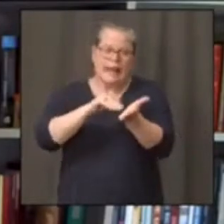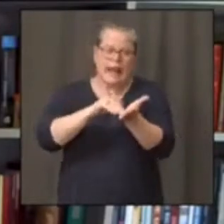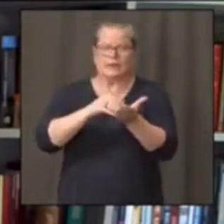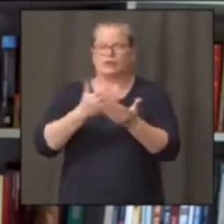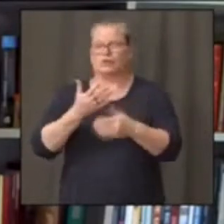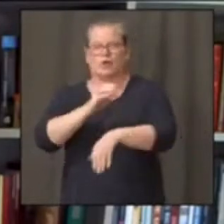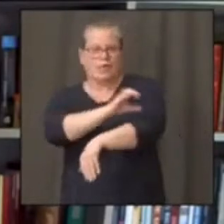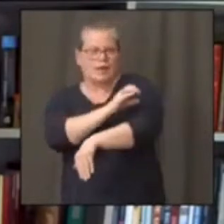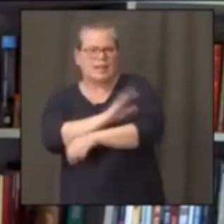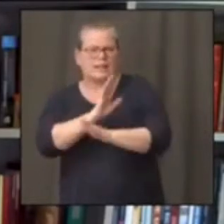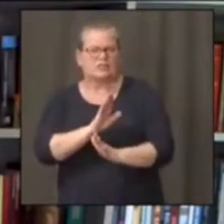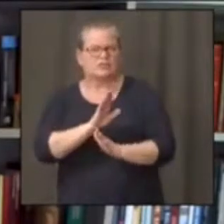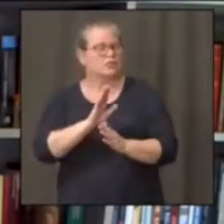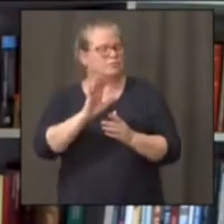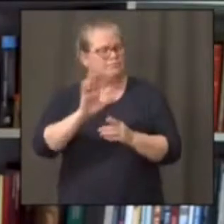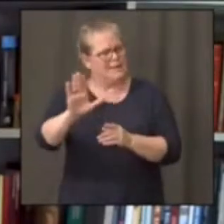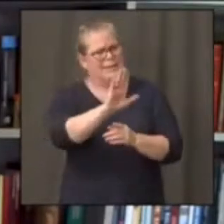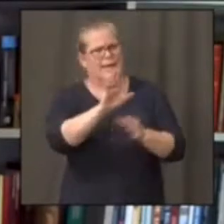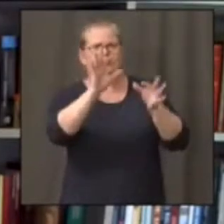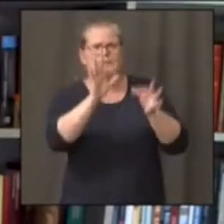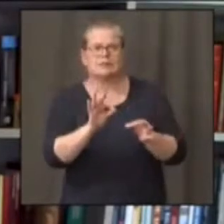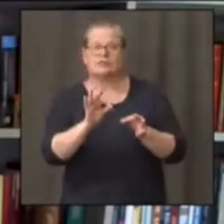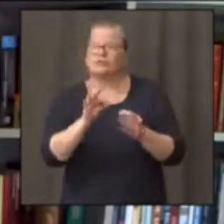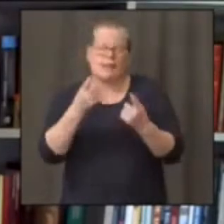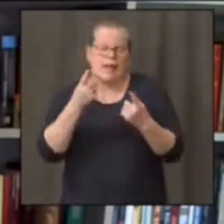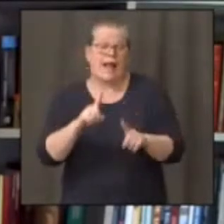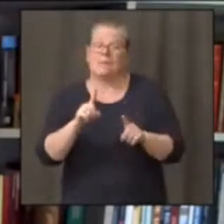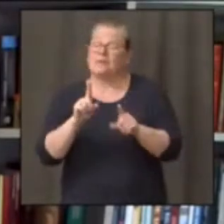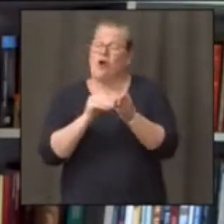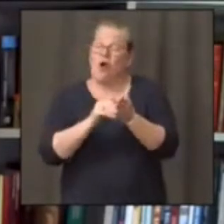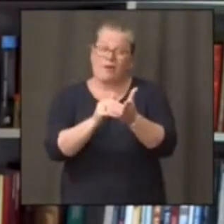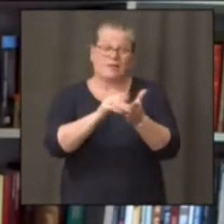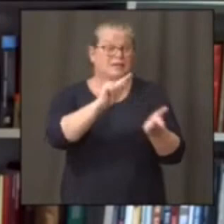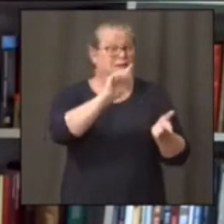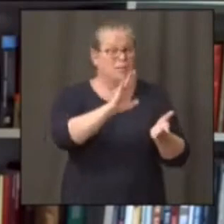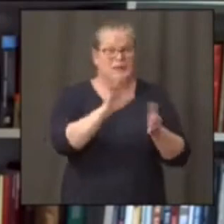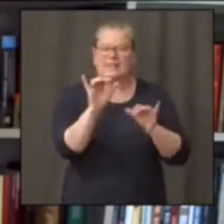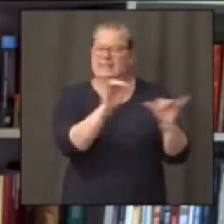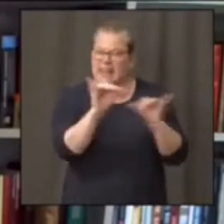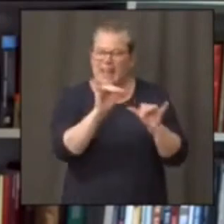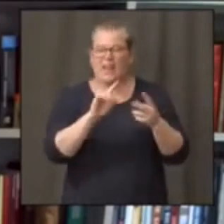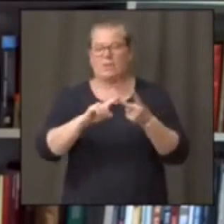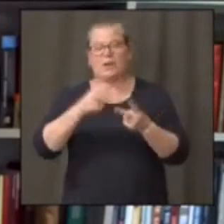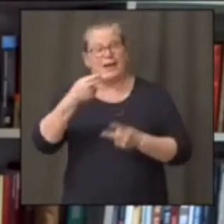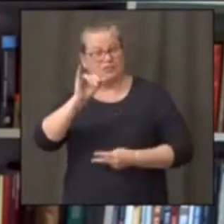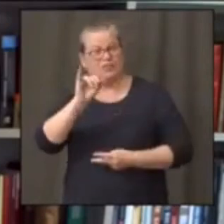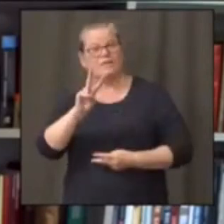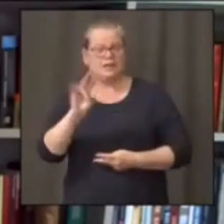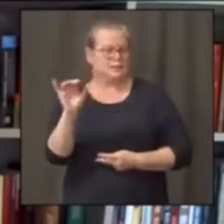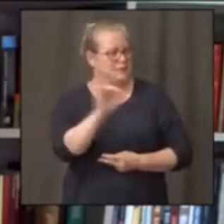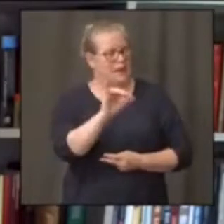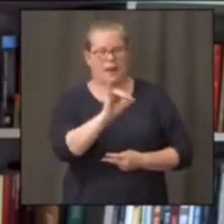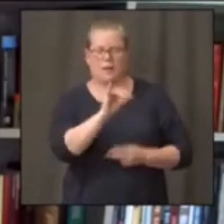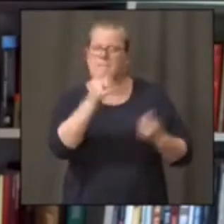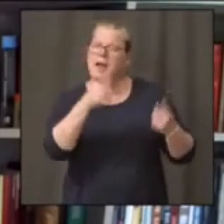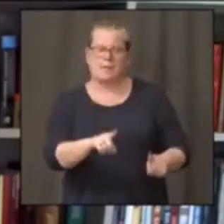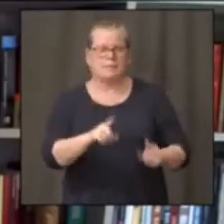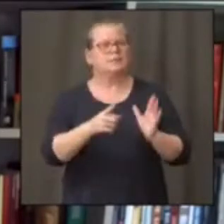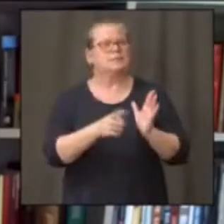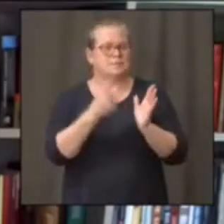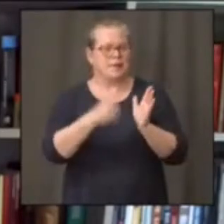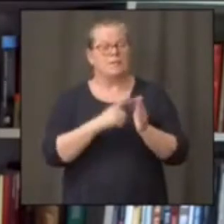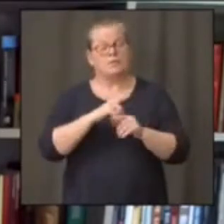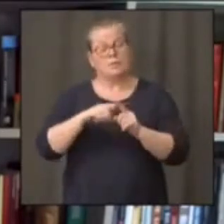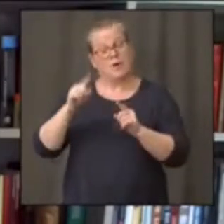with tuberculosis. It happens with HIV. I think this situation here, requires a special call out or